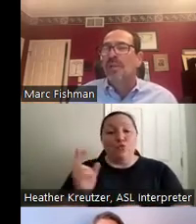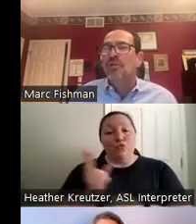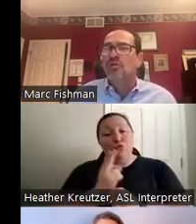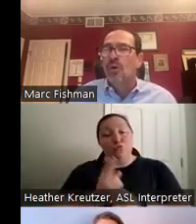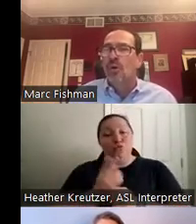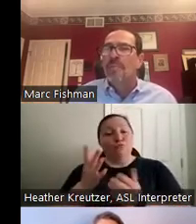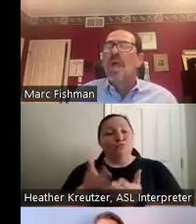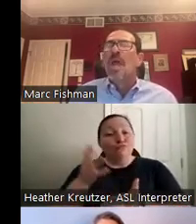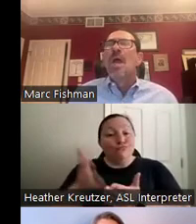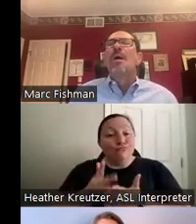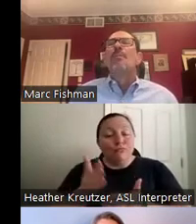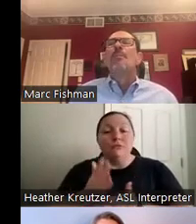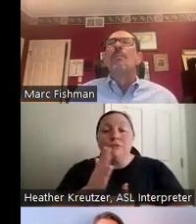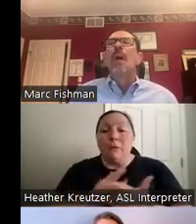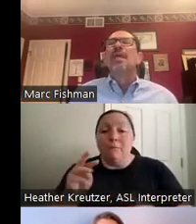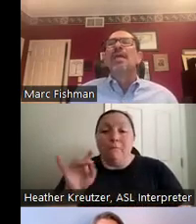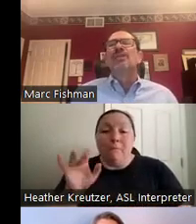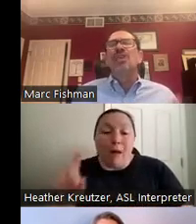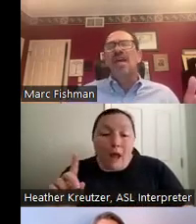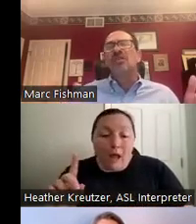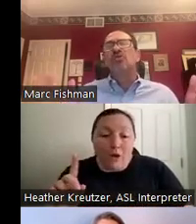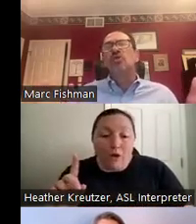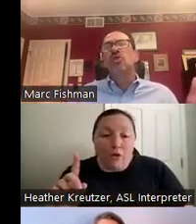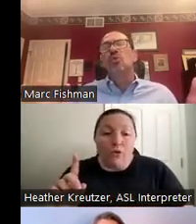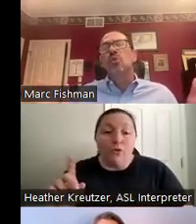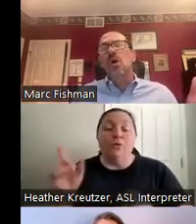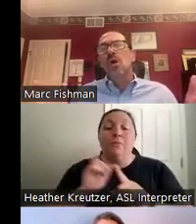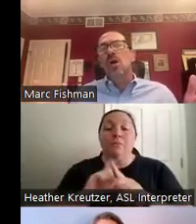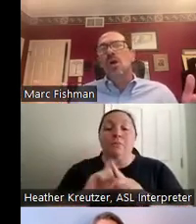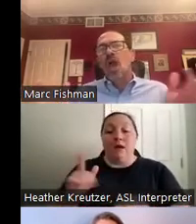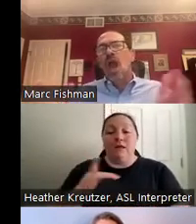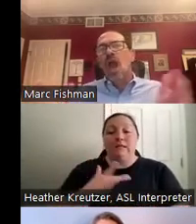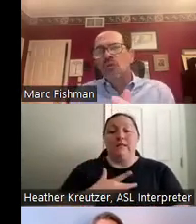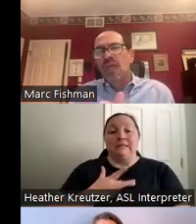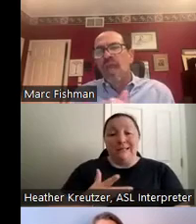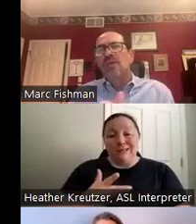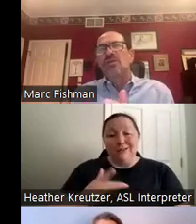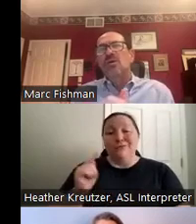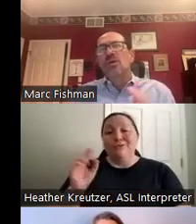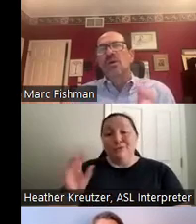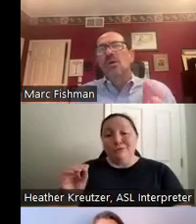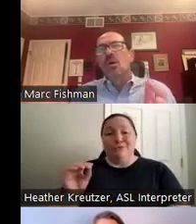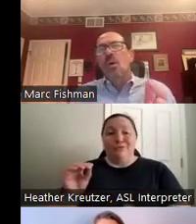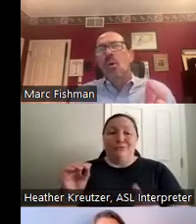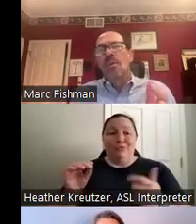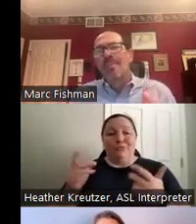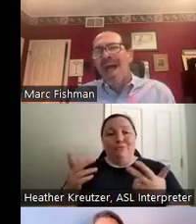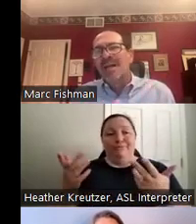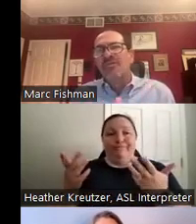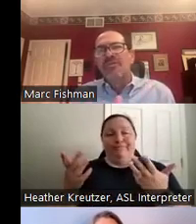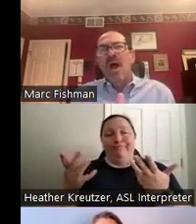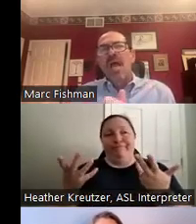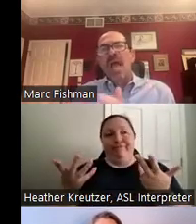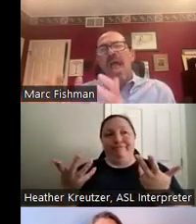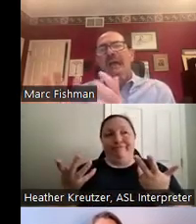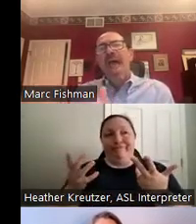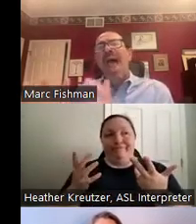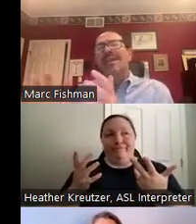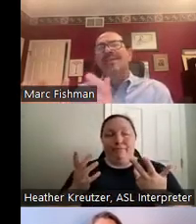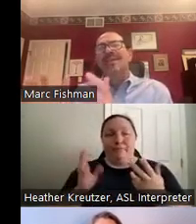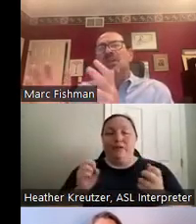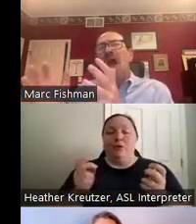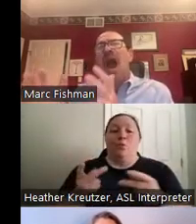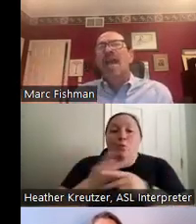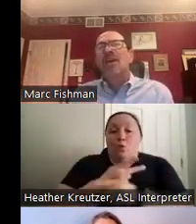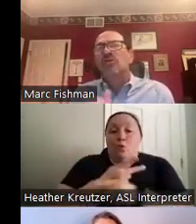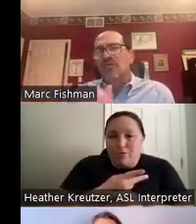who have mild disorder, but it tends to congregate or magnify